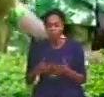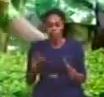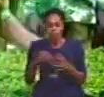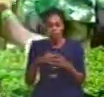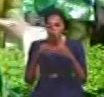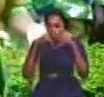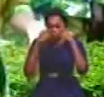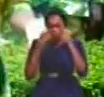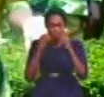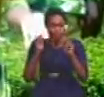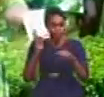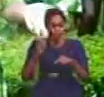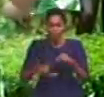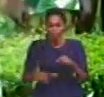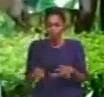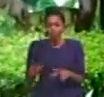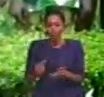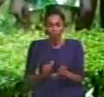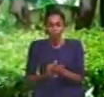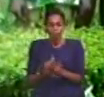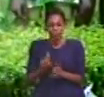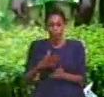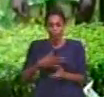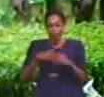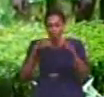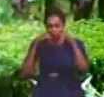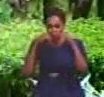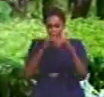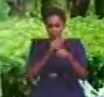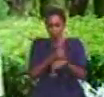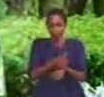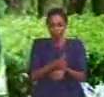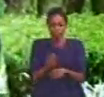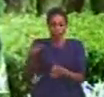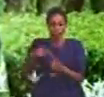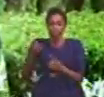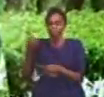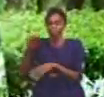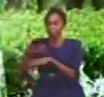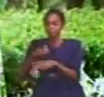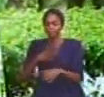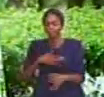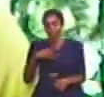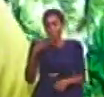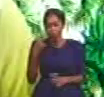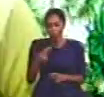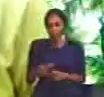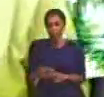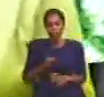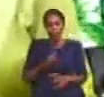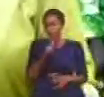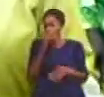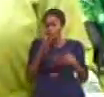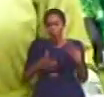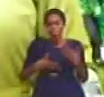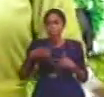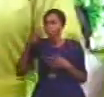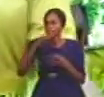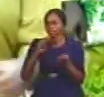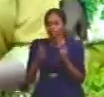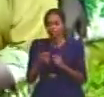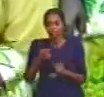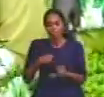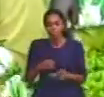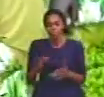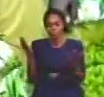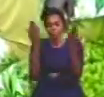In shame, could not get past my blame until you called my name. I'm so glad he changed